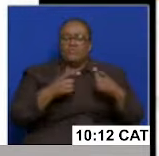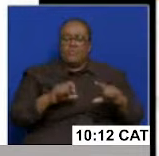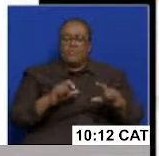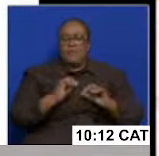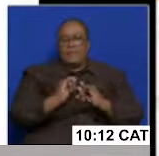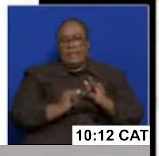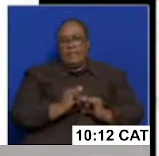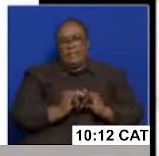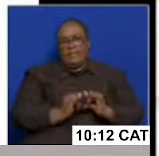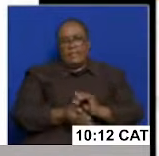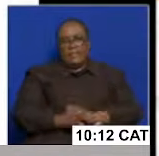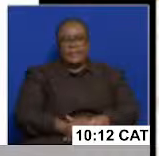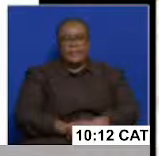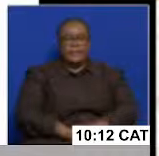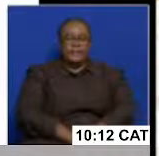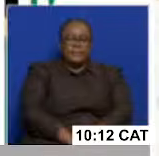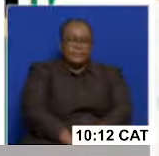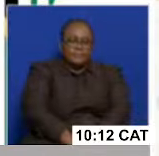Okay.